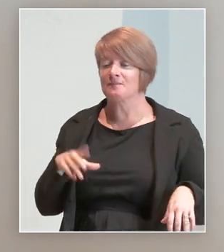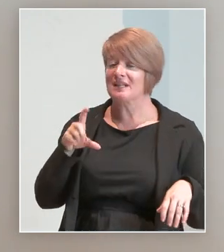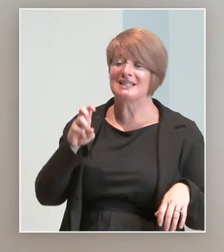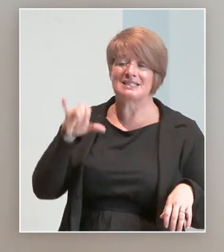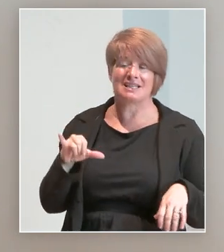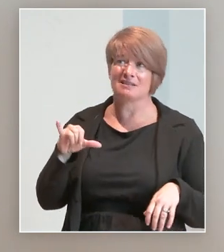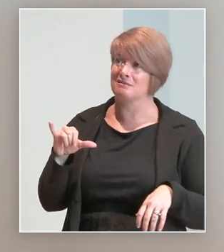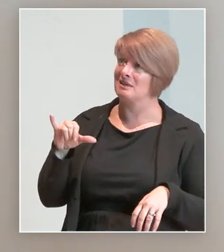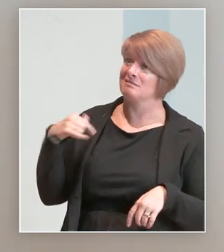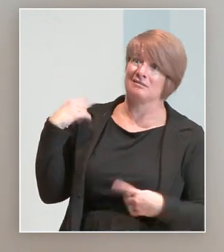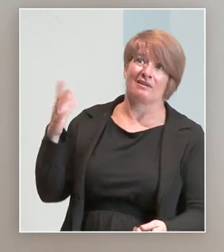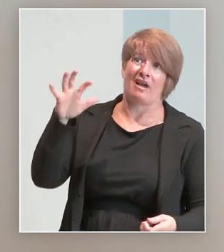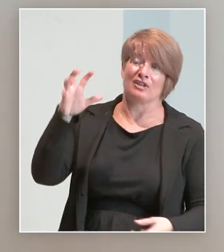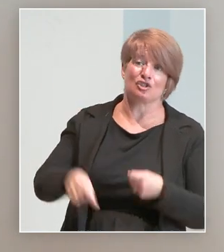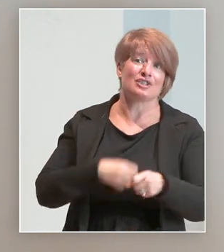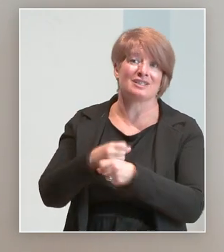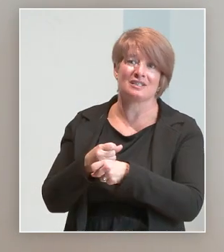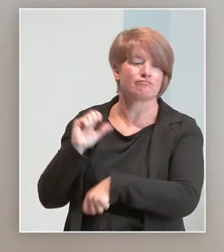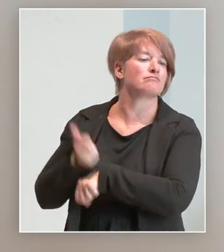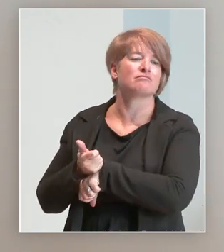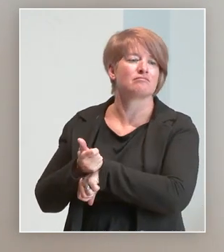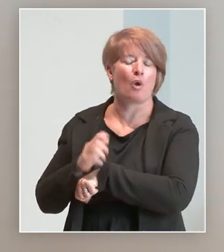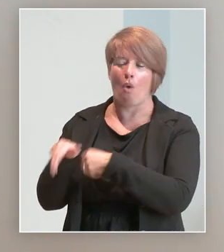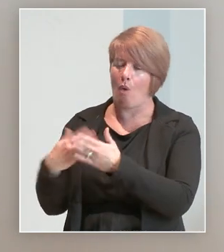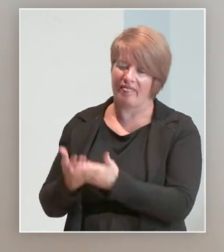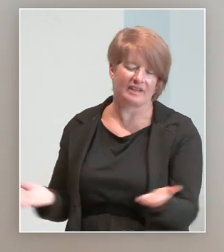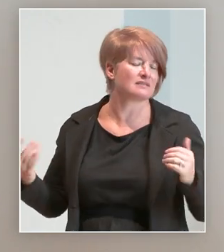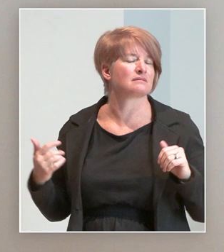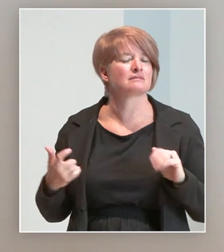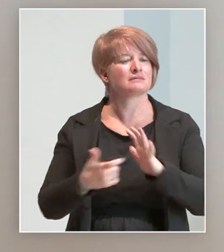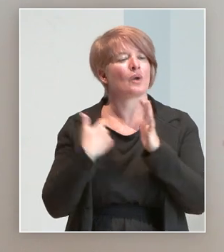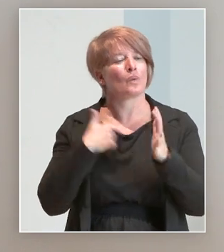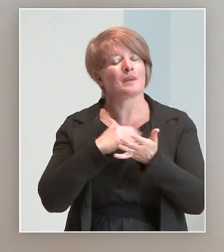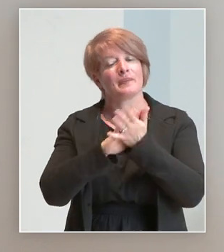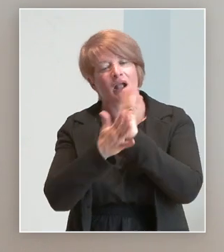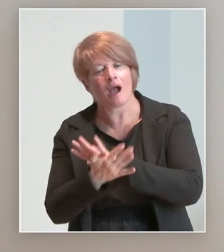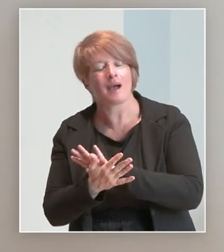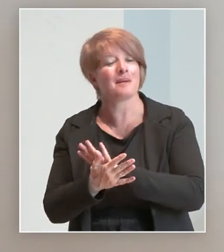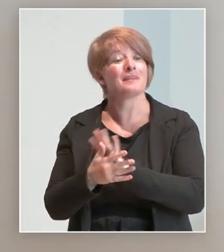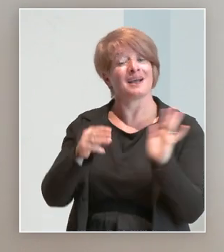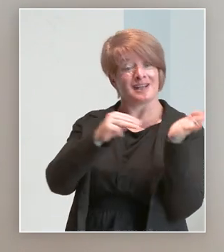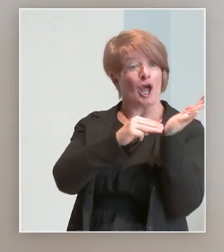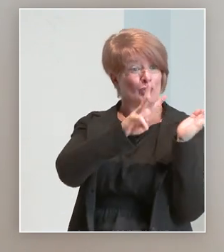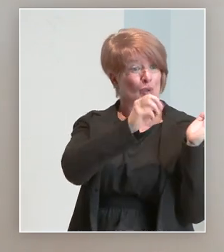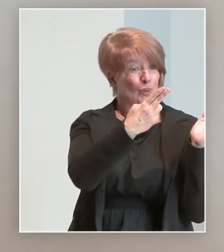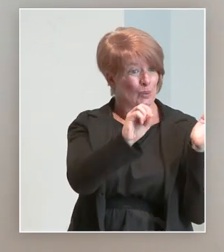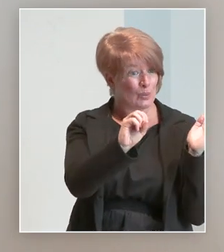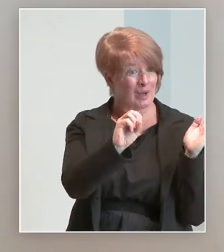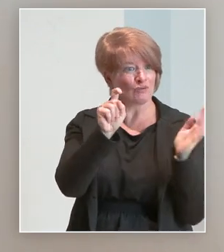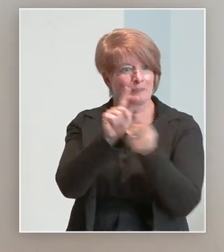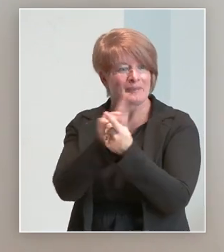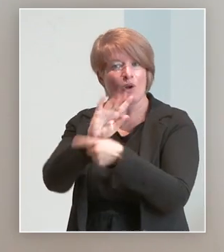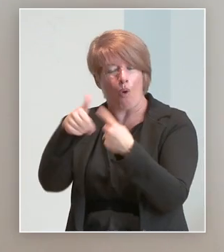500,000 years has existed as all things. It requires that we become the version of Doctor who has to meet all